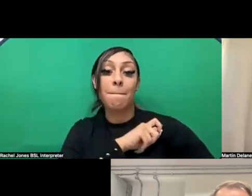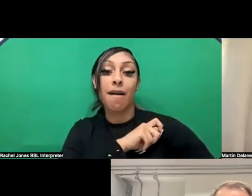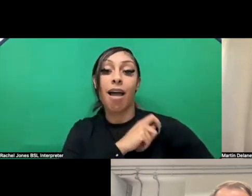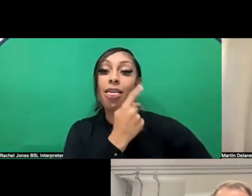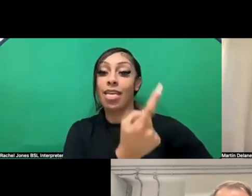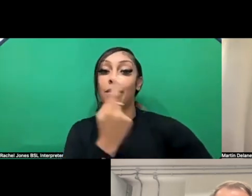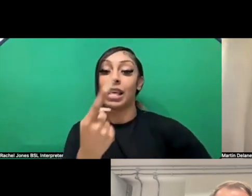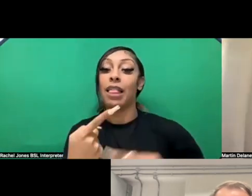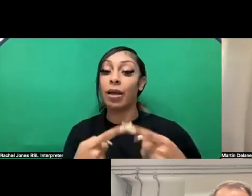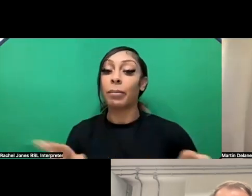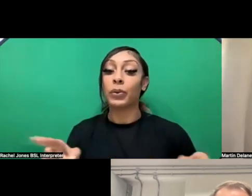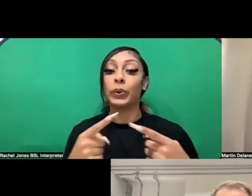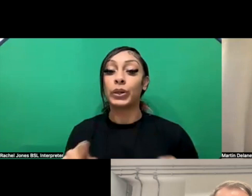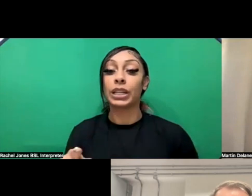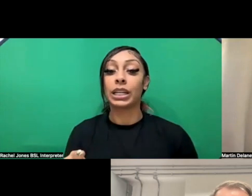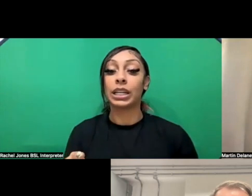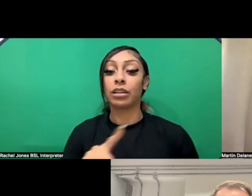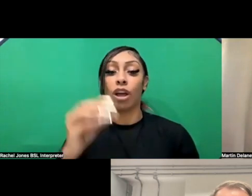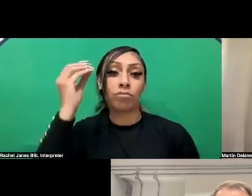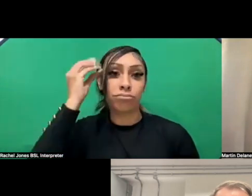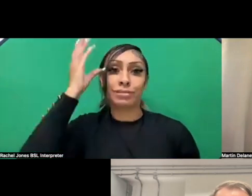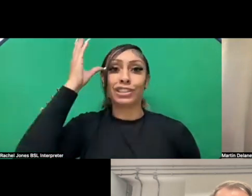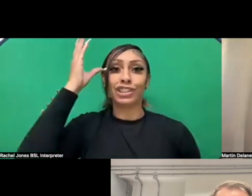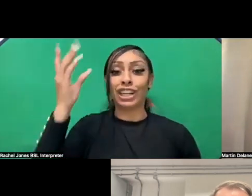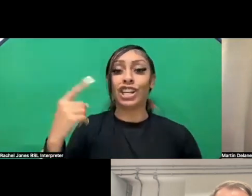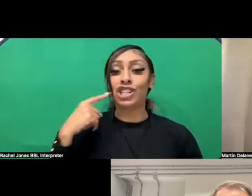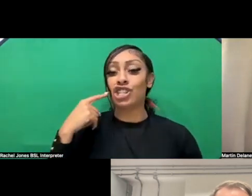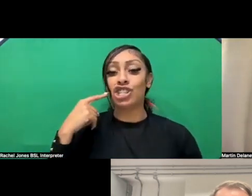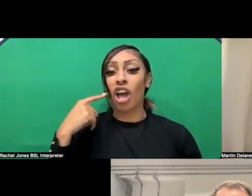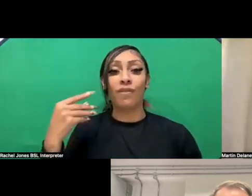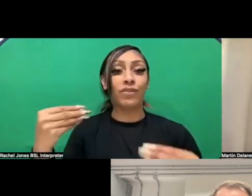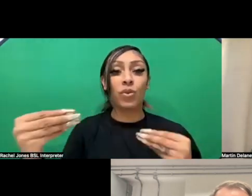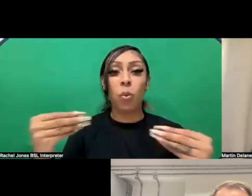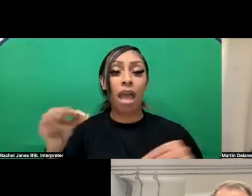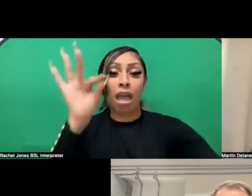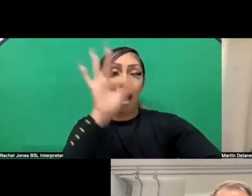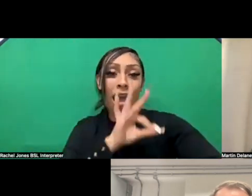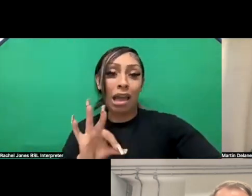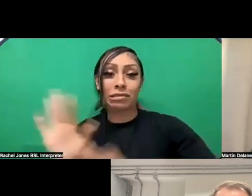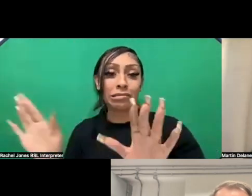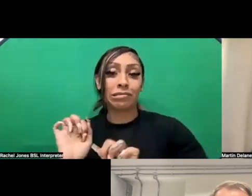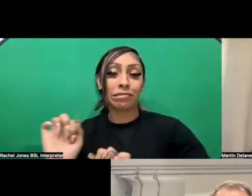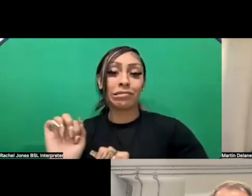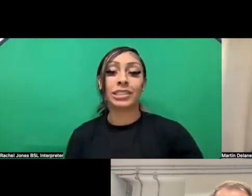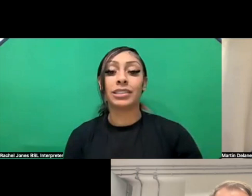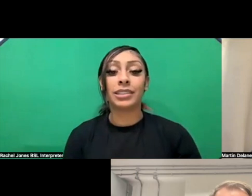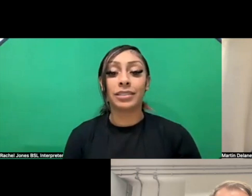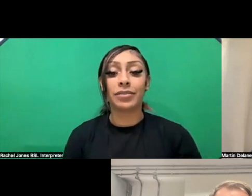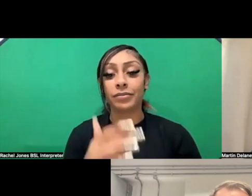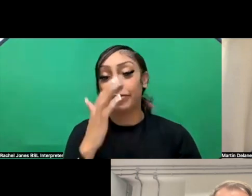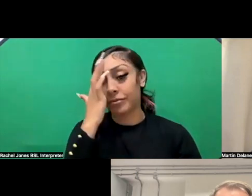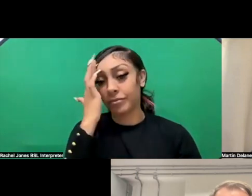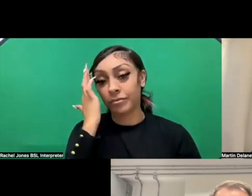Yes. that engineers or software architects. And also we have a